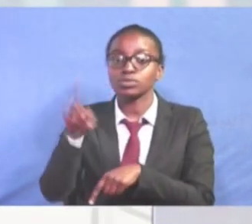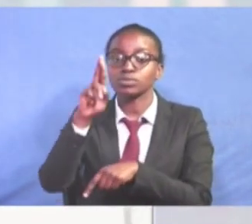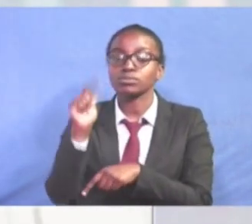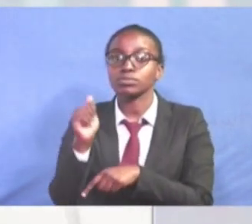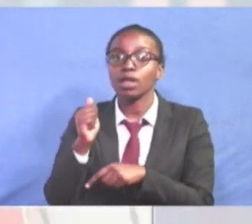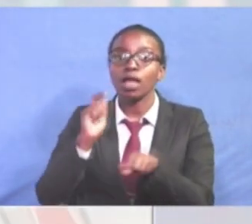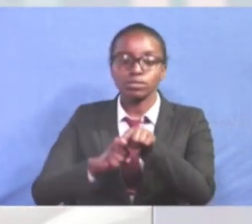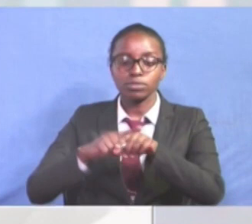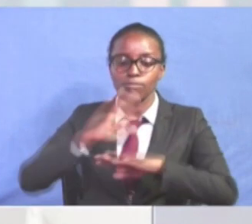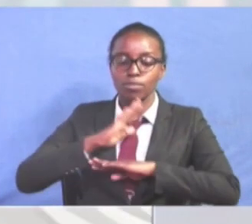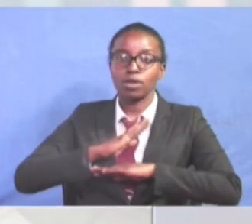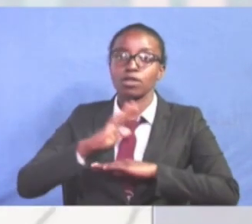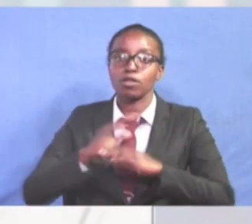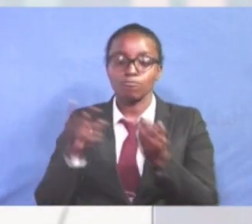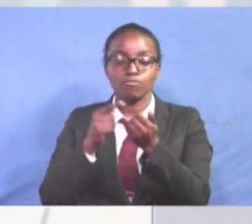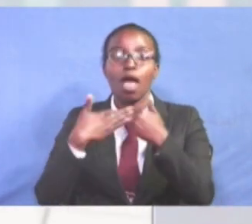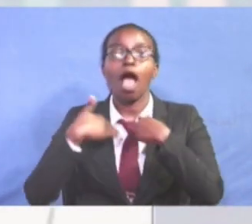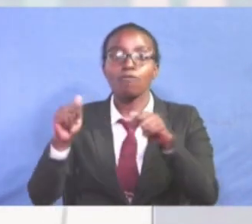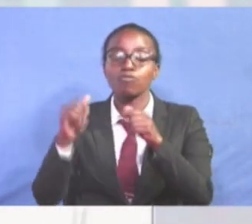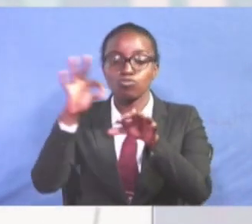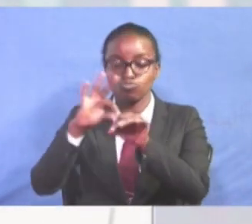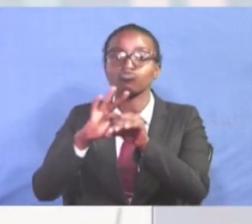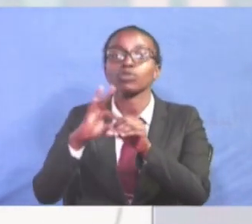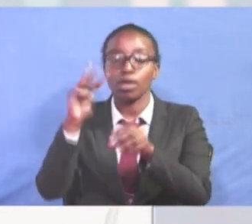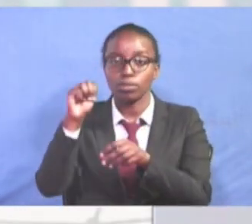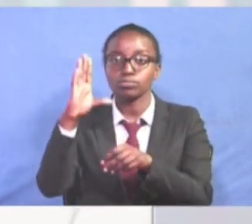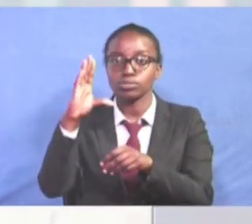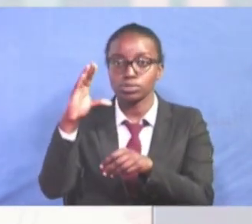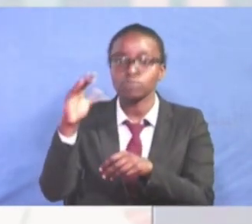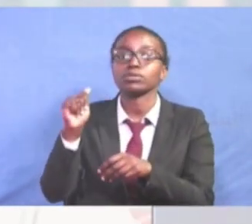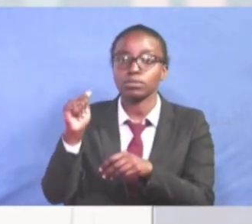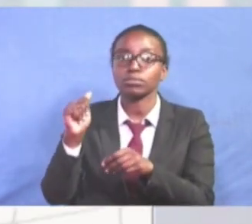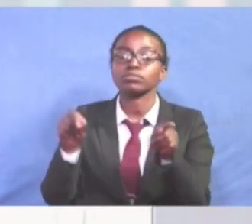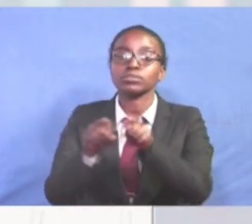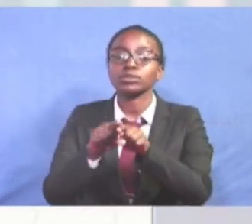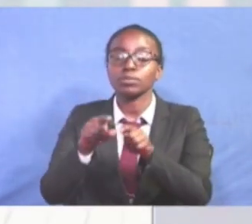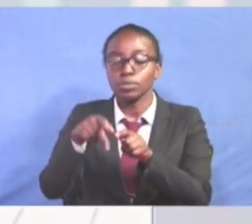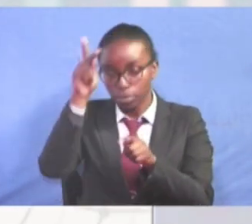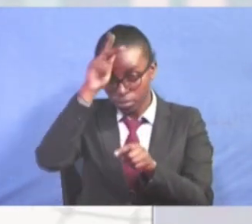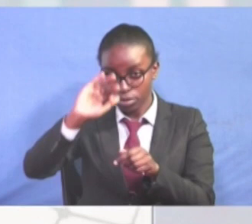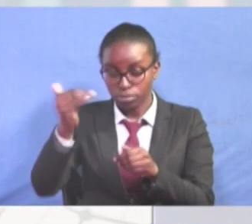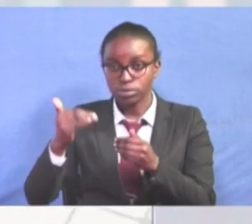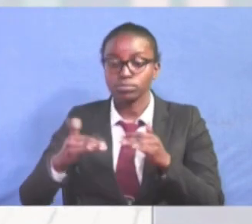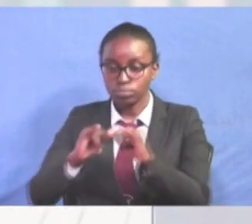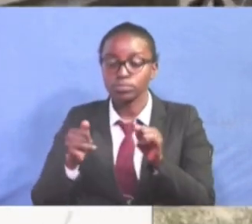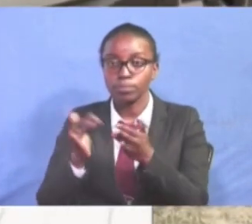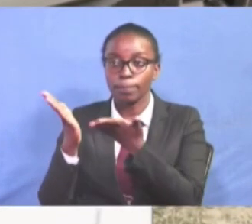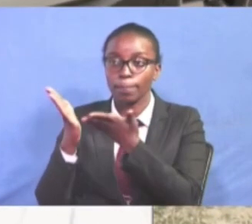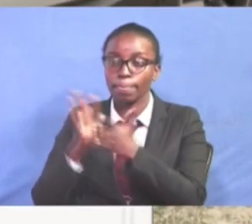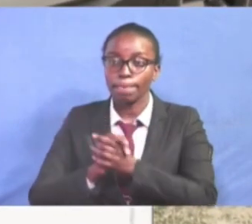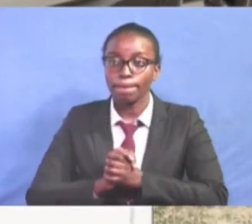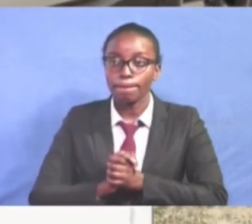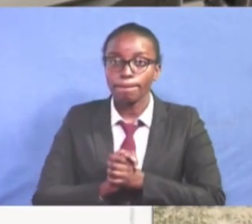Ezra was a certified accountant and nominated MCA representing the youth in the Kiambu County Assembly. Here is more.